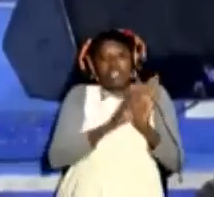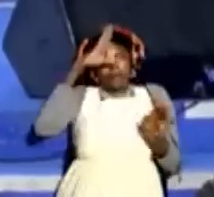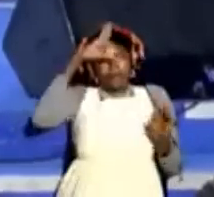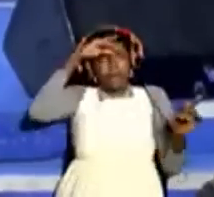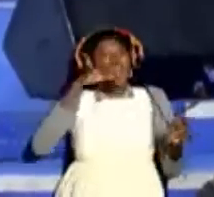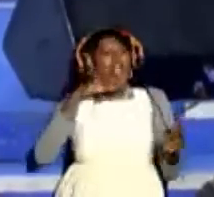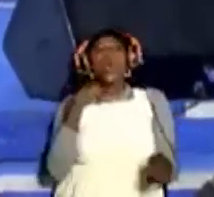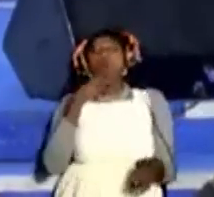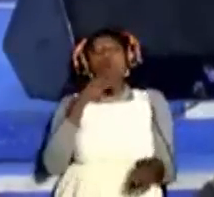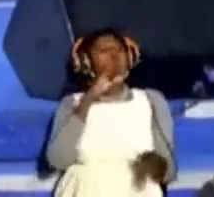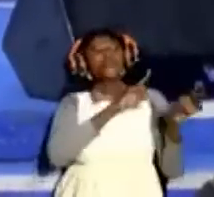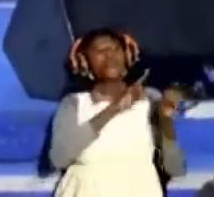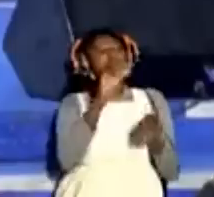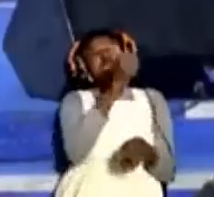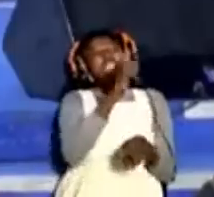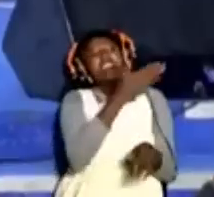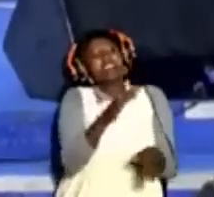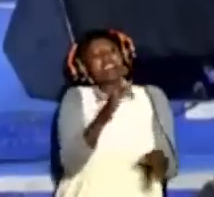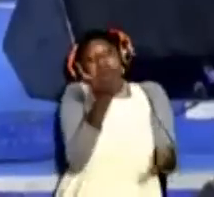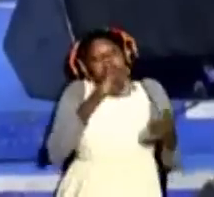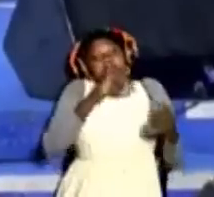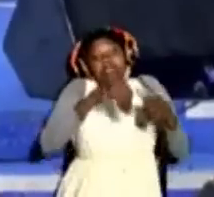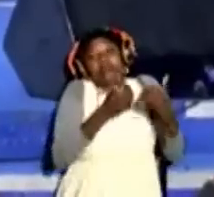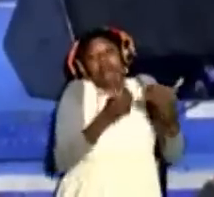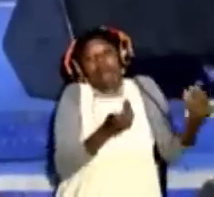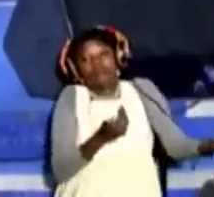who does anything he likes to do?